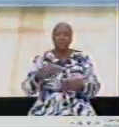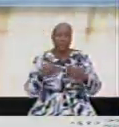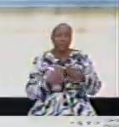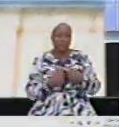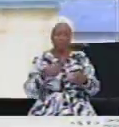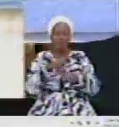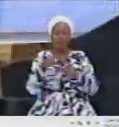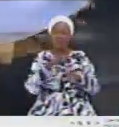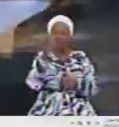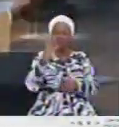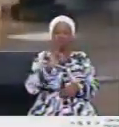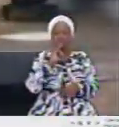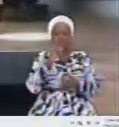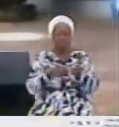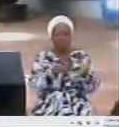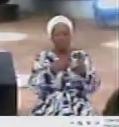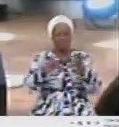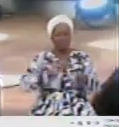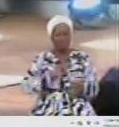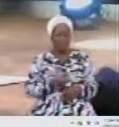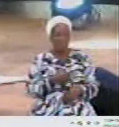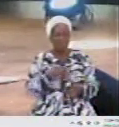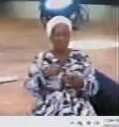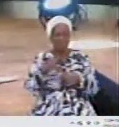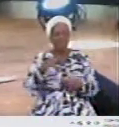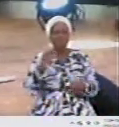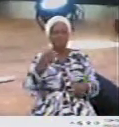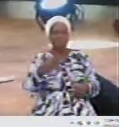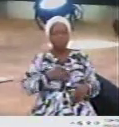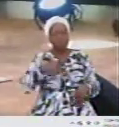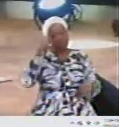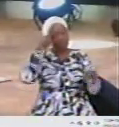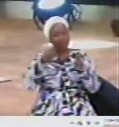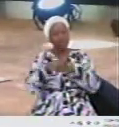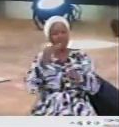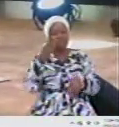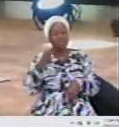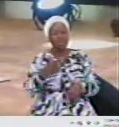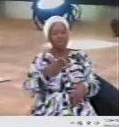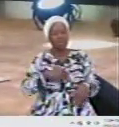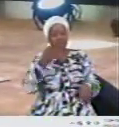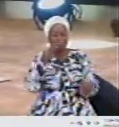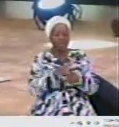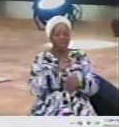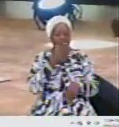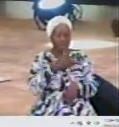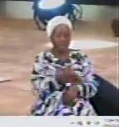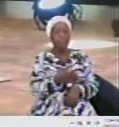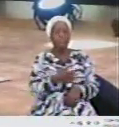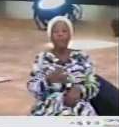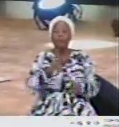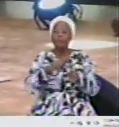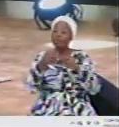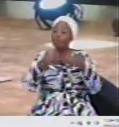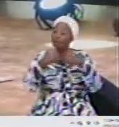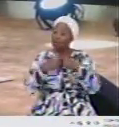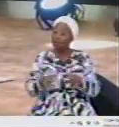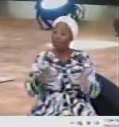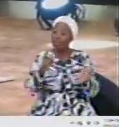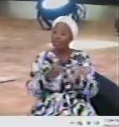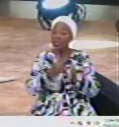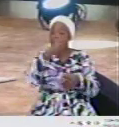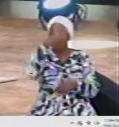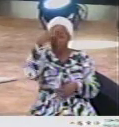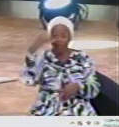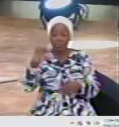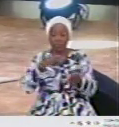God is correcting us and is saying, my covenant is still there, my promises are still there, but you're losing it because